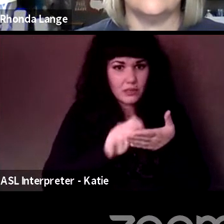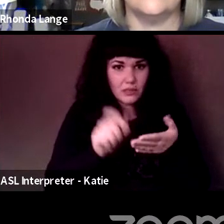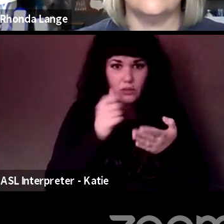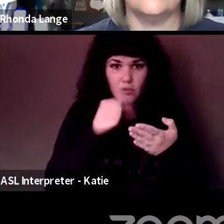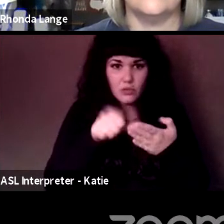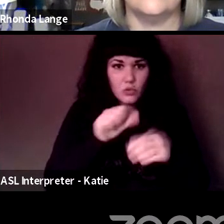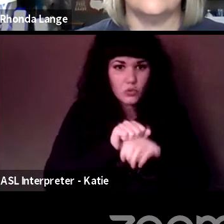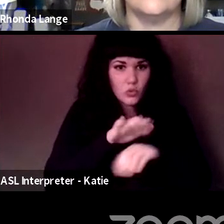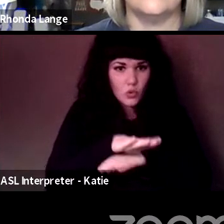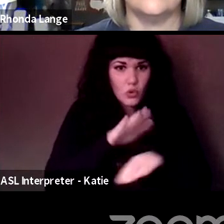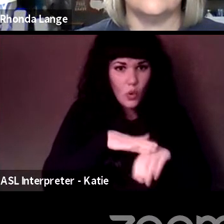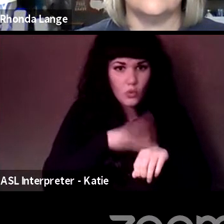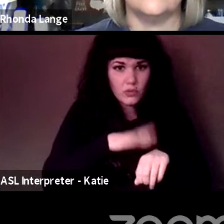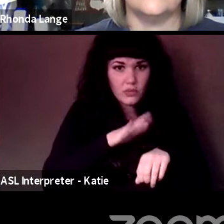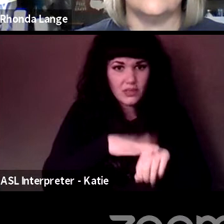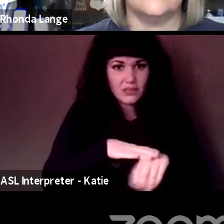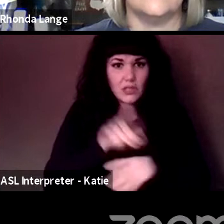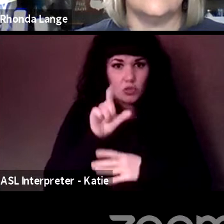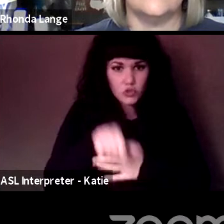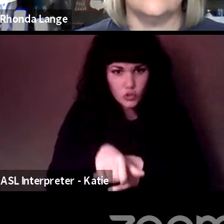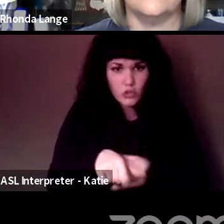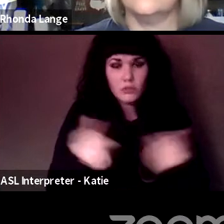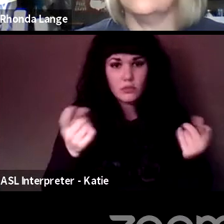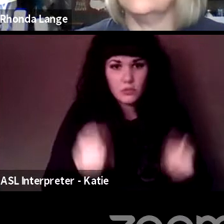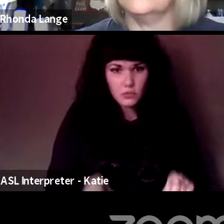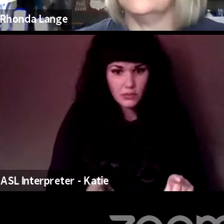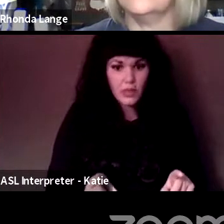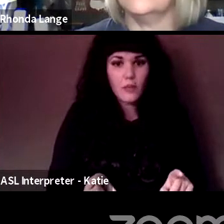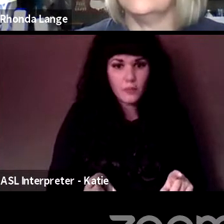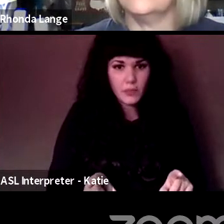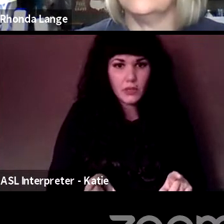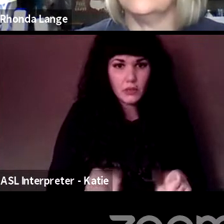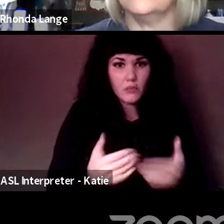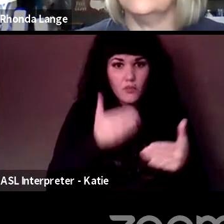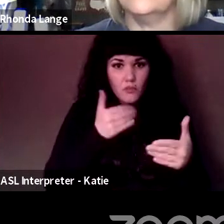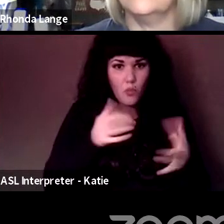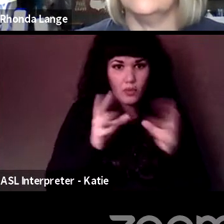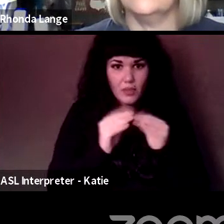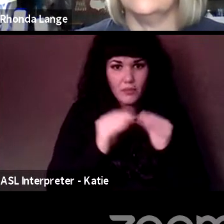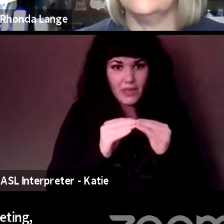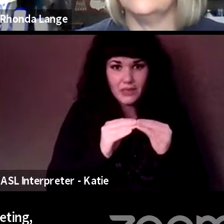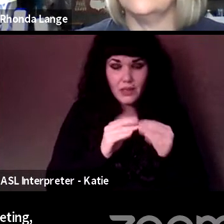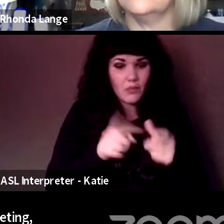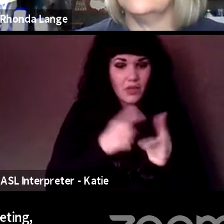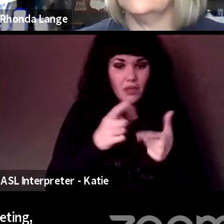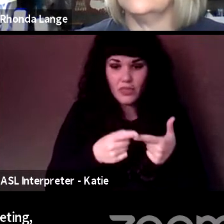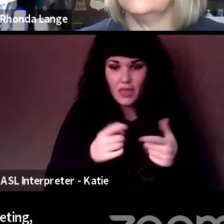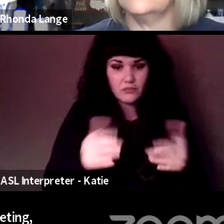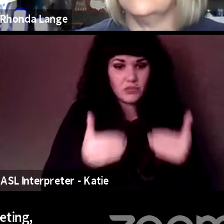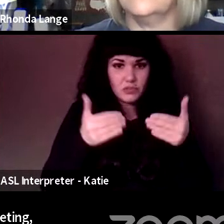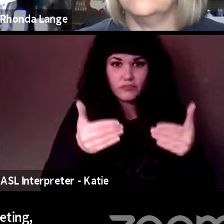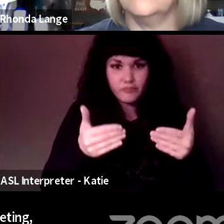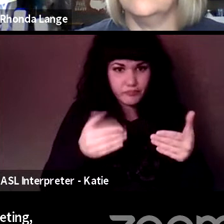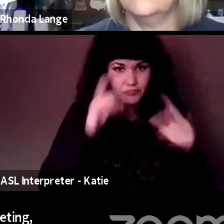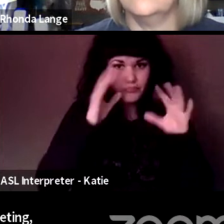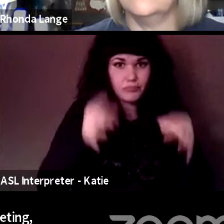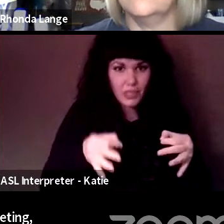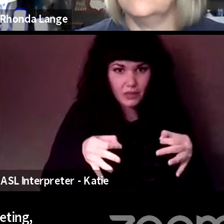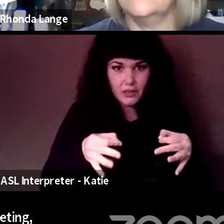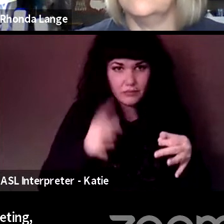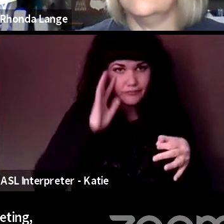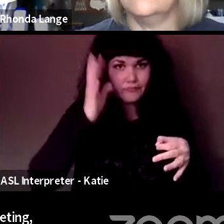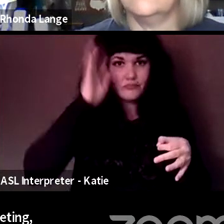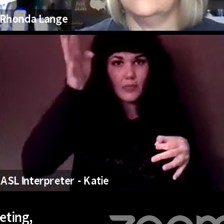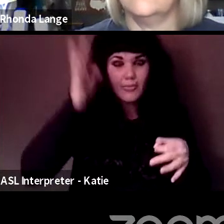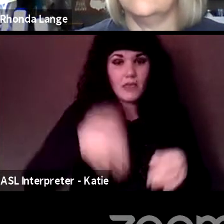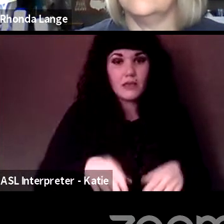And then he just talked you right into it, right in the fly. That's how he did it on the fly. And you know, the Secretary of State has established that there was supposed to